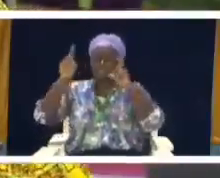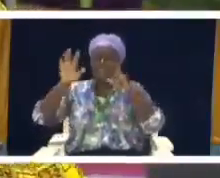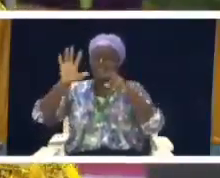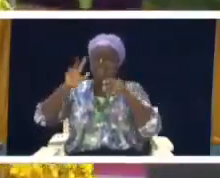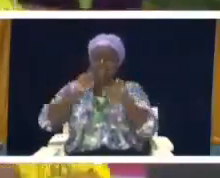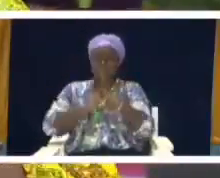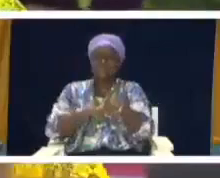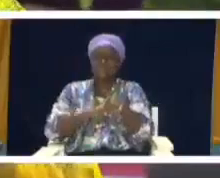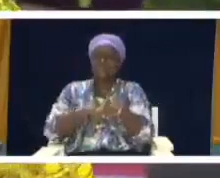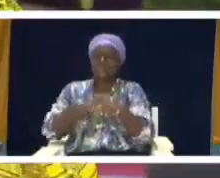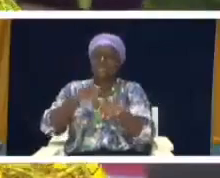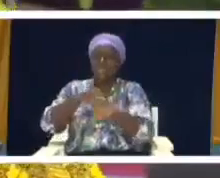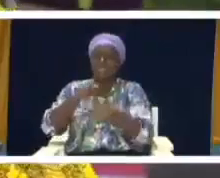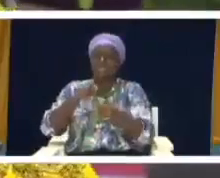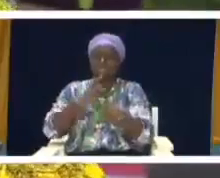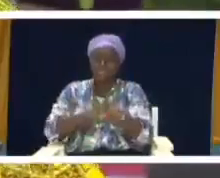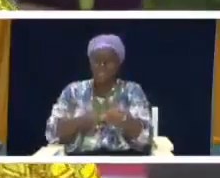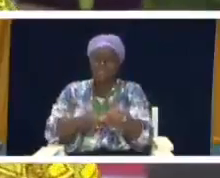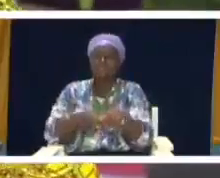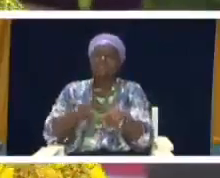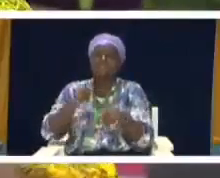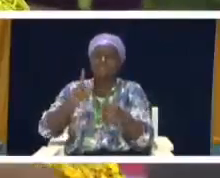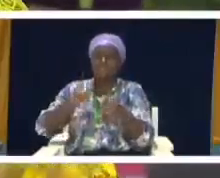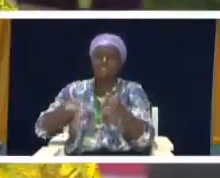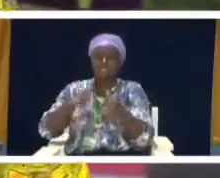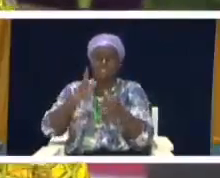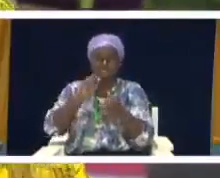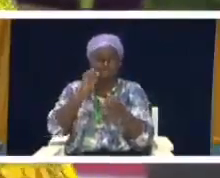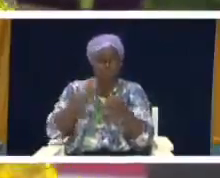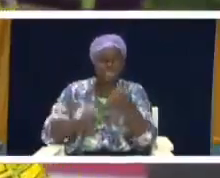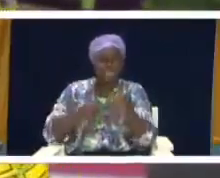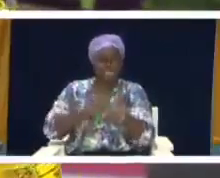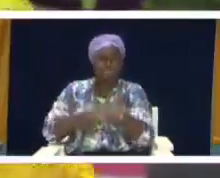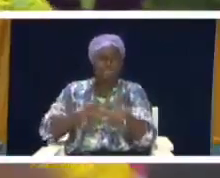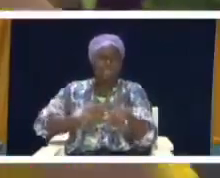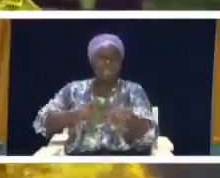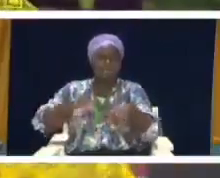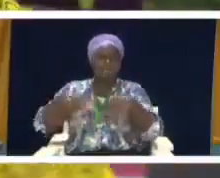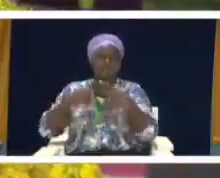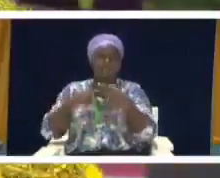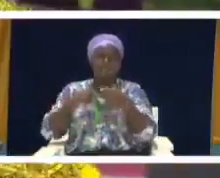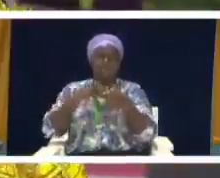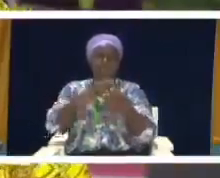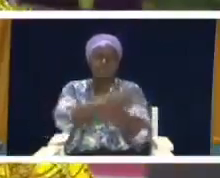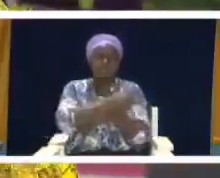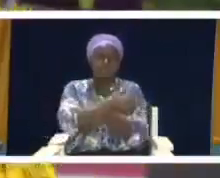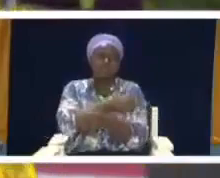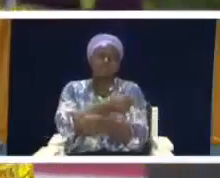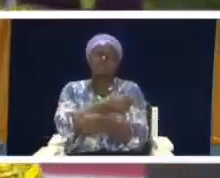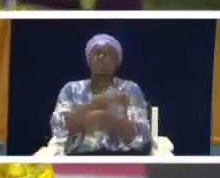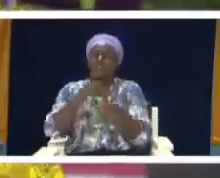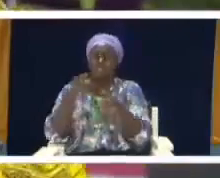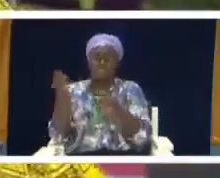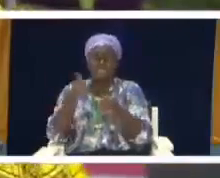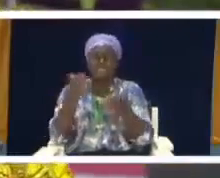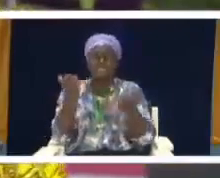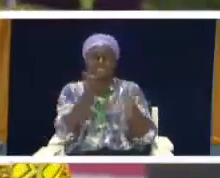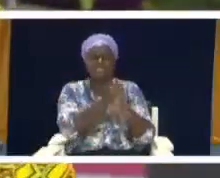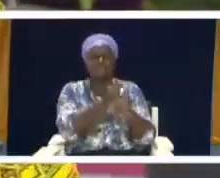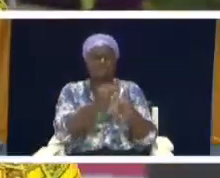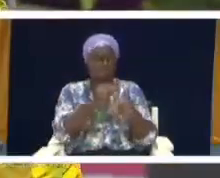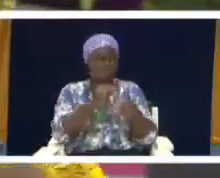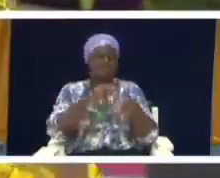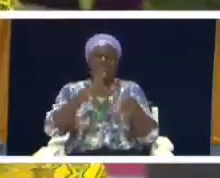time, the last time I went to the hospital, they referred me from hematology to gastro department. And they said I have a problem with my